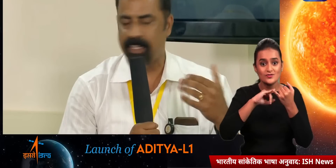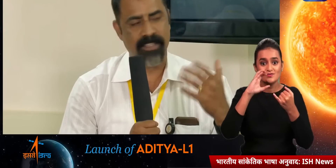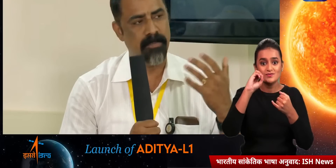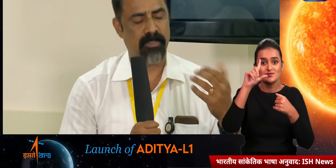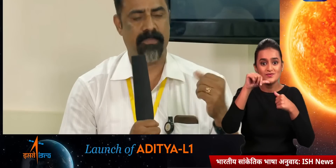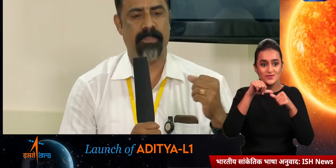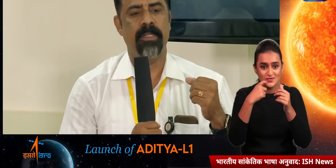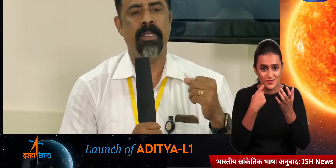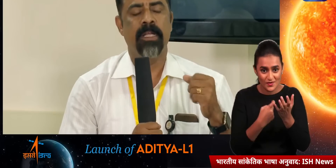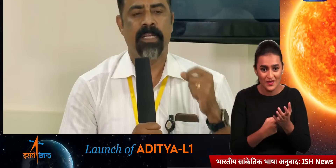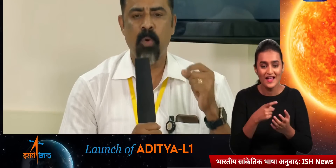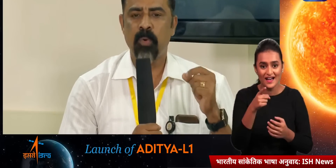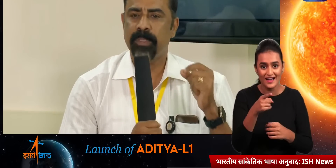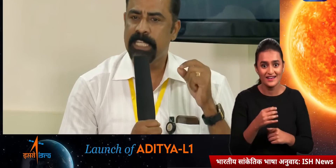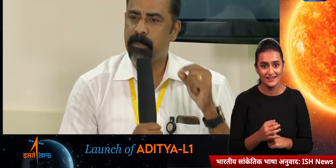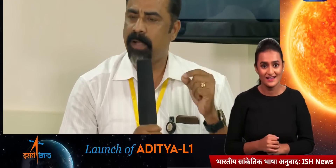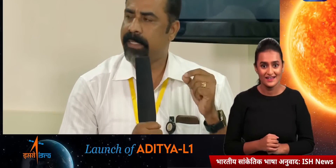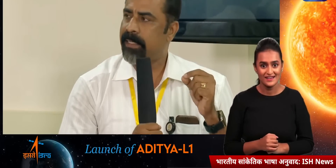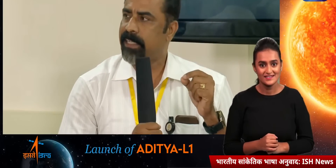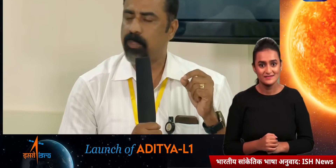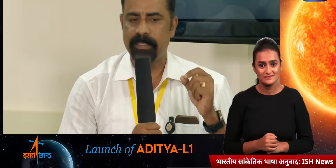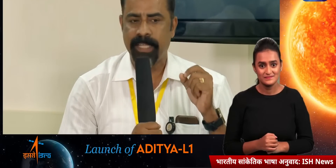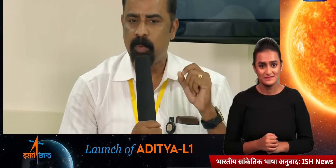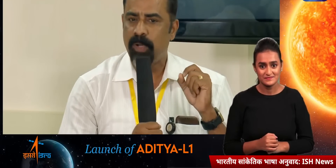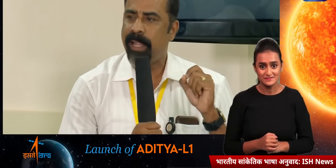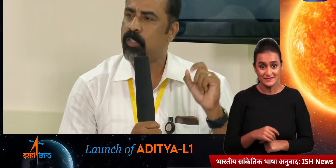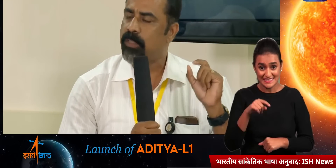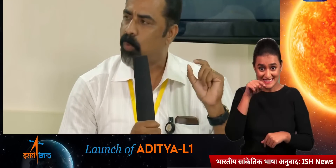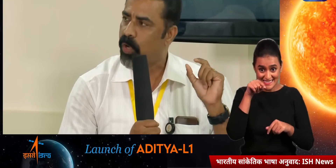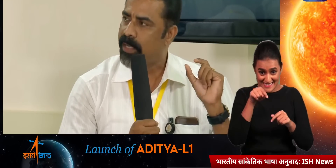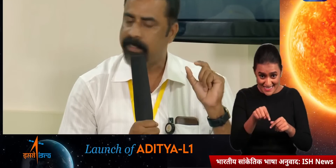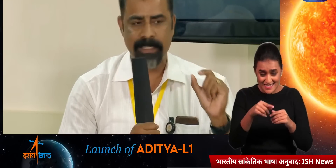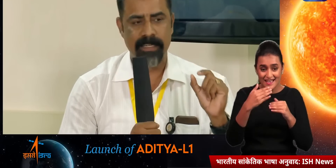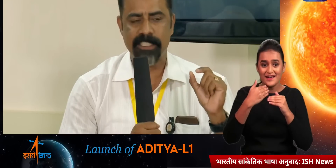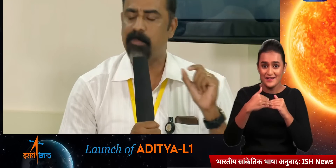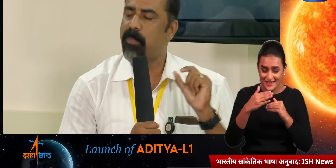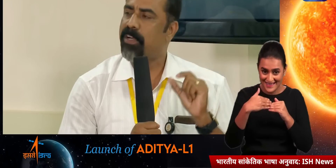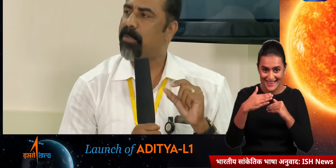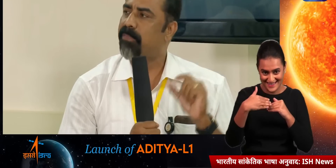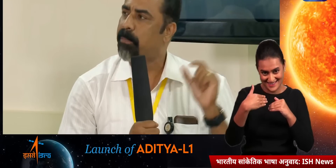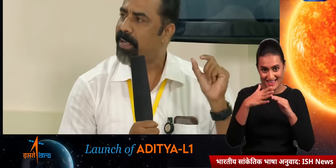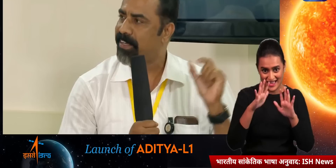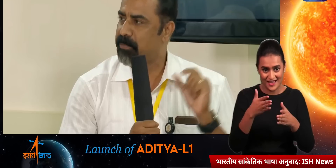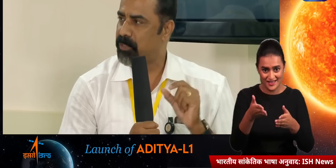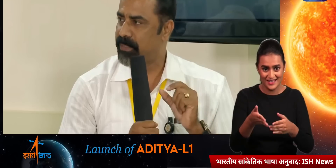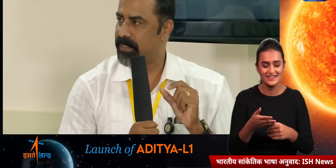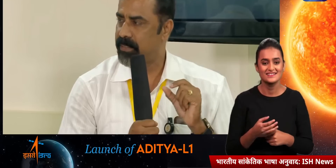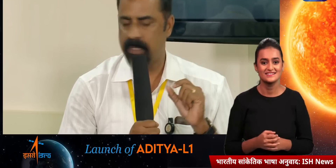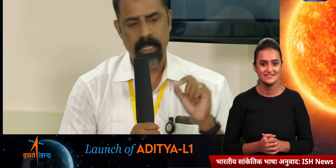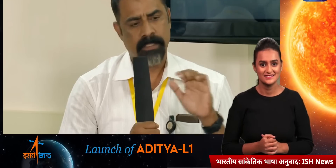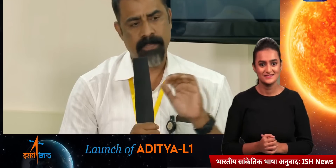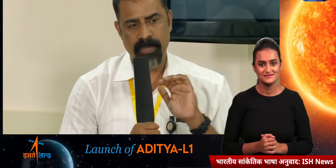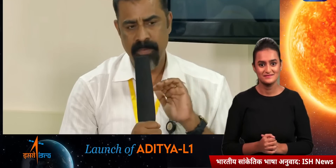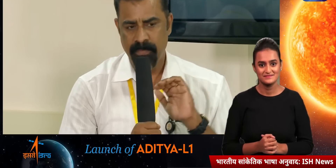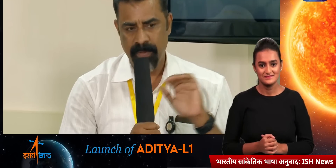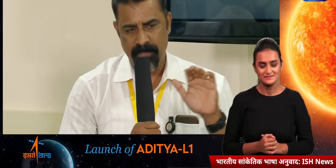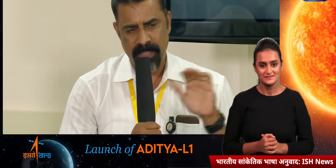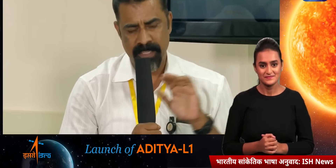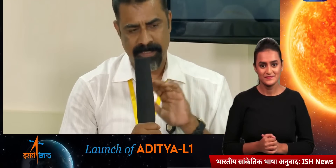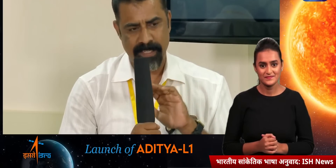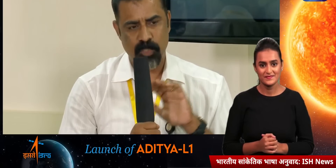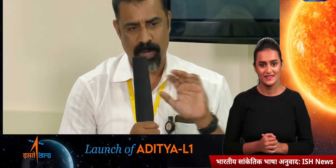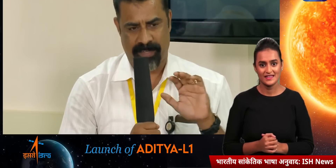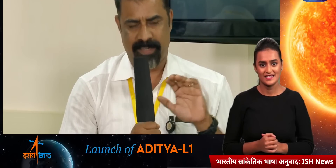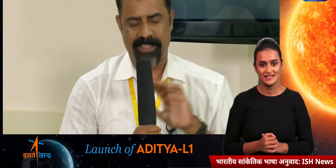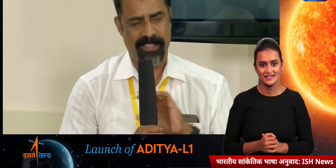only, that's the atmosphere. Now, these particles actually, they only actually modulate the energy and momentum of the planetary atmospheres. See, when